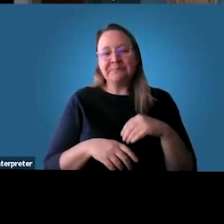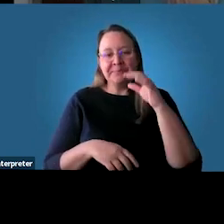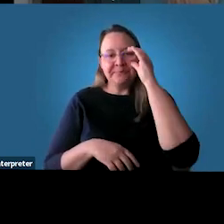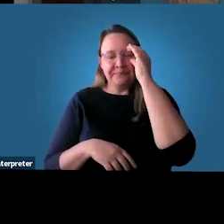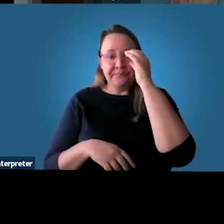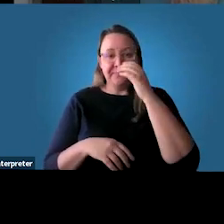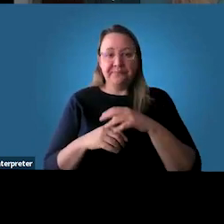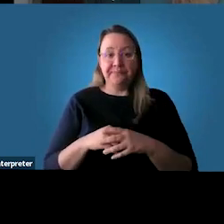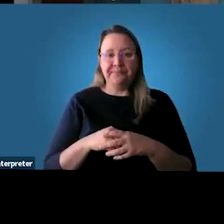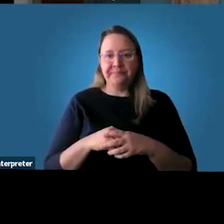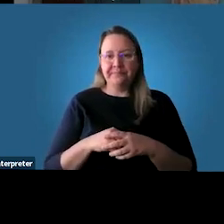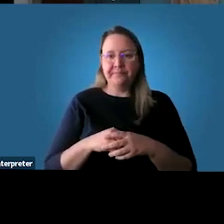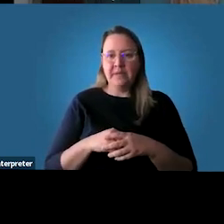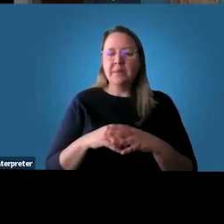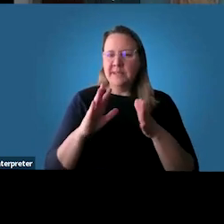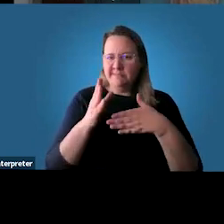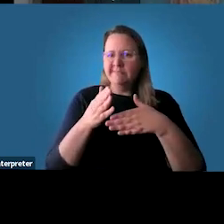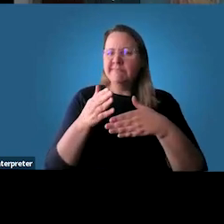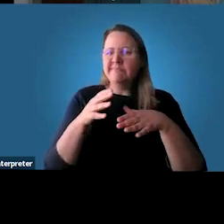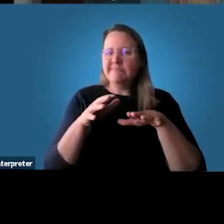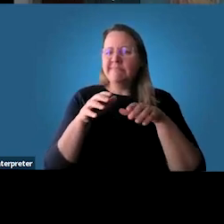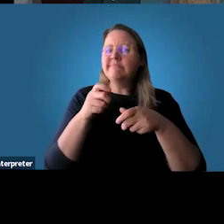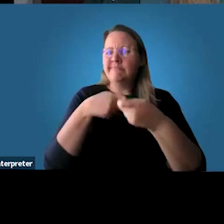and get my screen share going here.